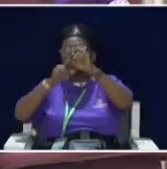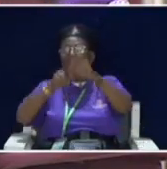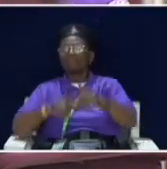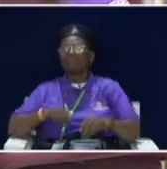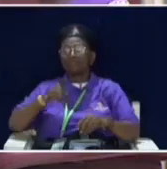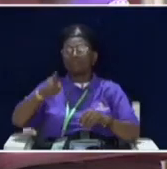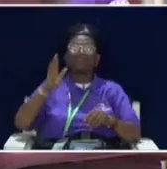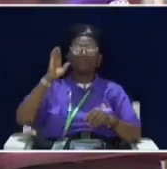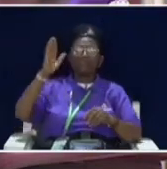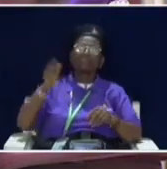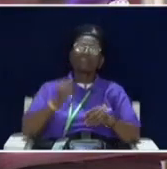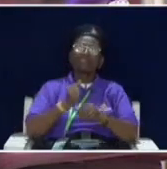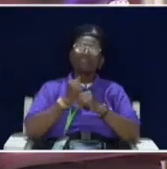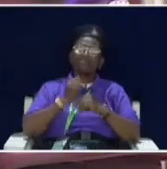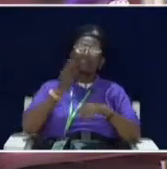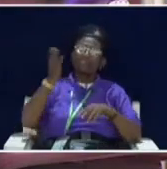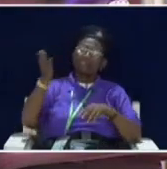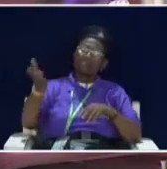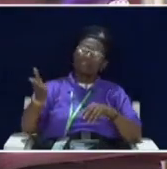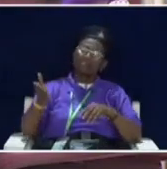Now when God carries you,